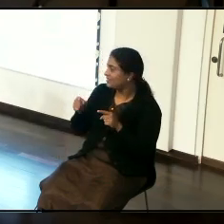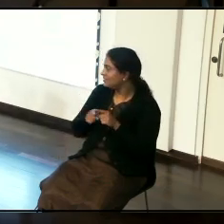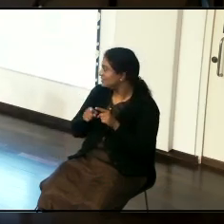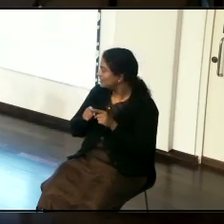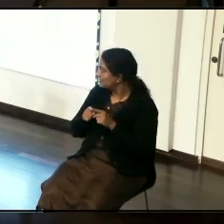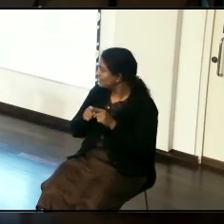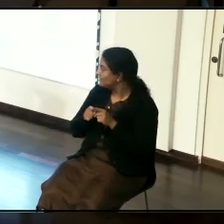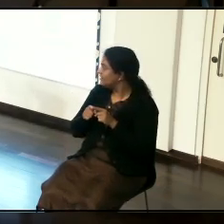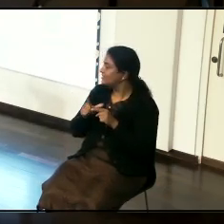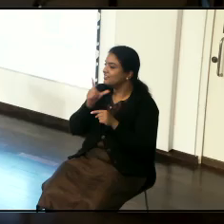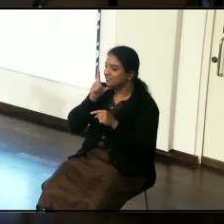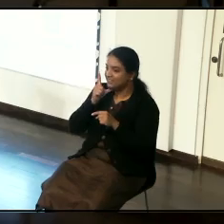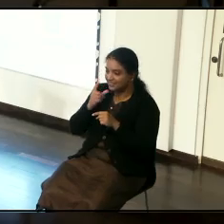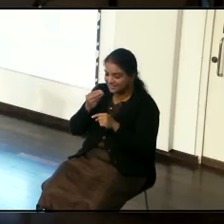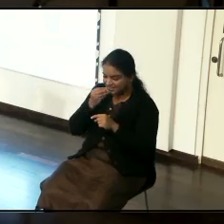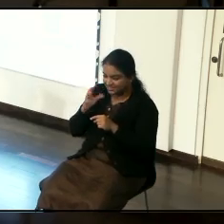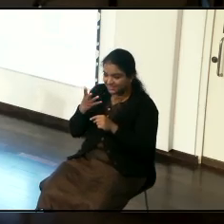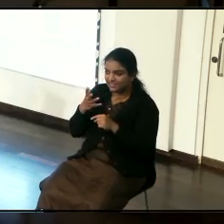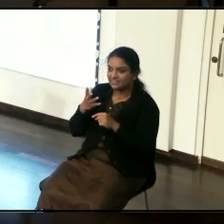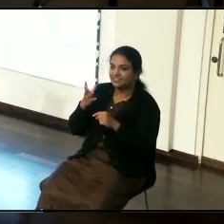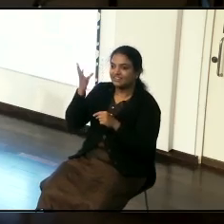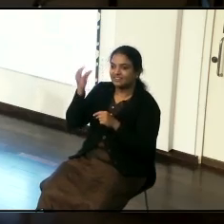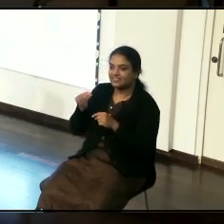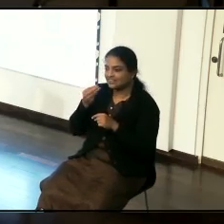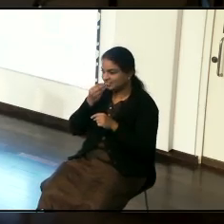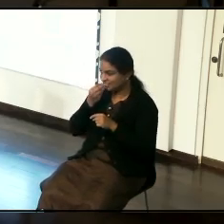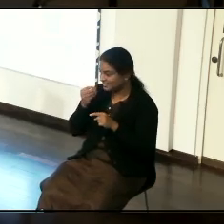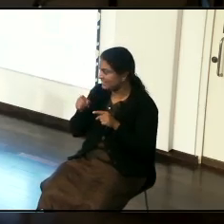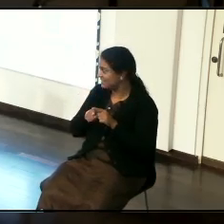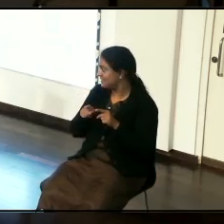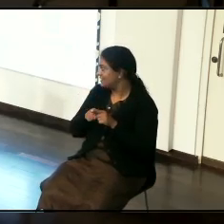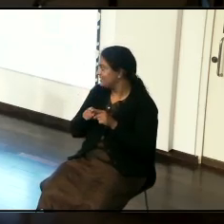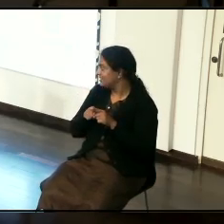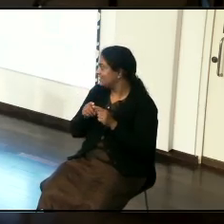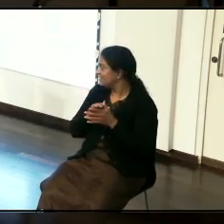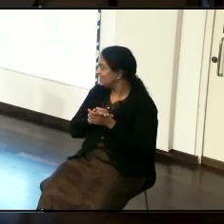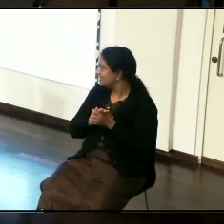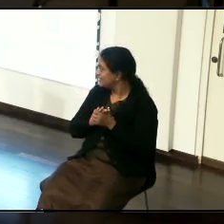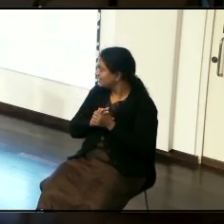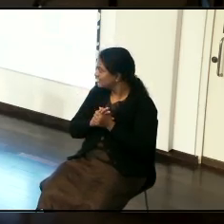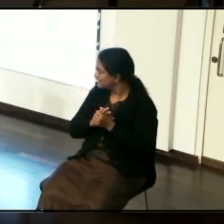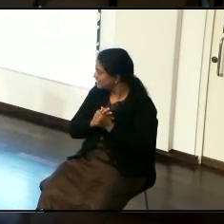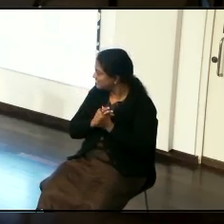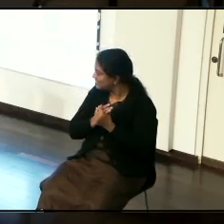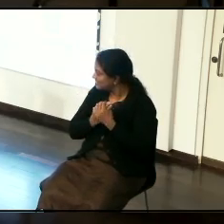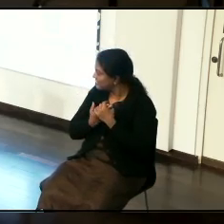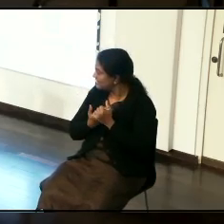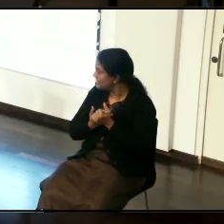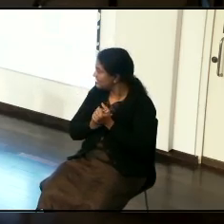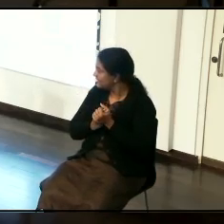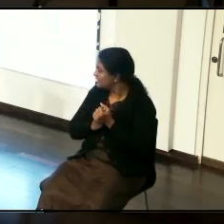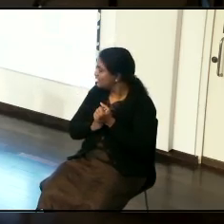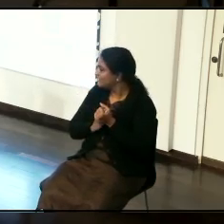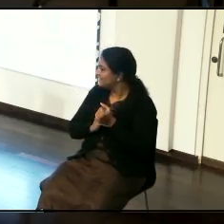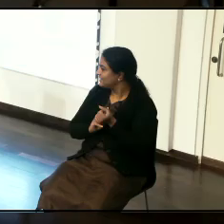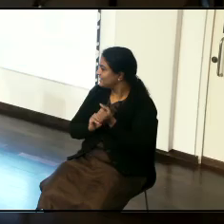Lots of lunches and dinners and prawn rishois, and yeah, we had a really good time.